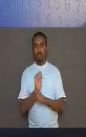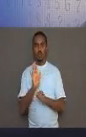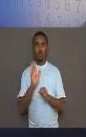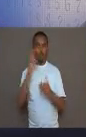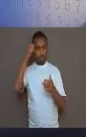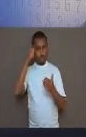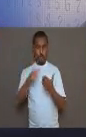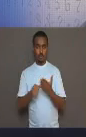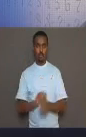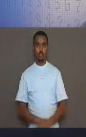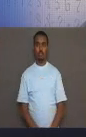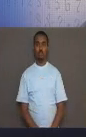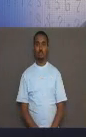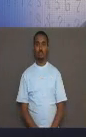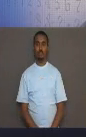notes.